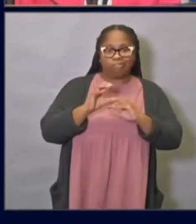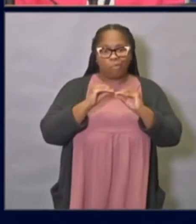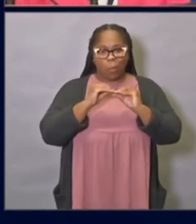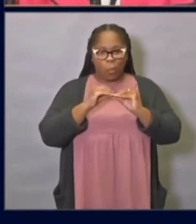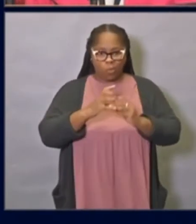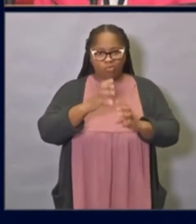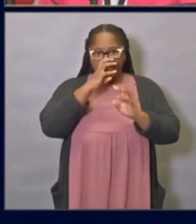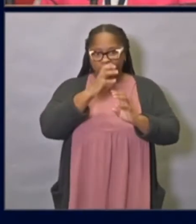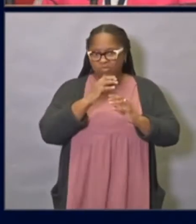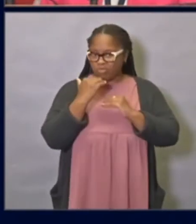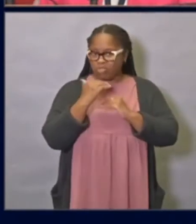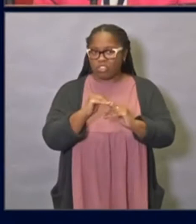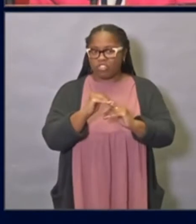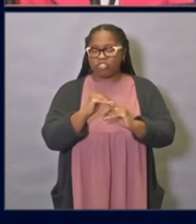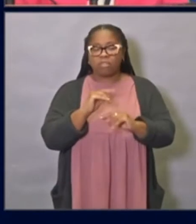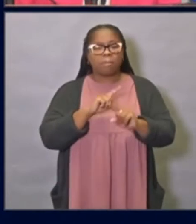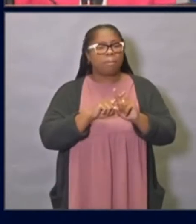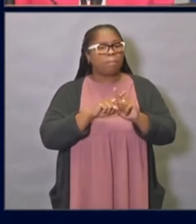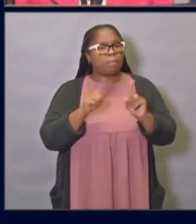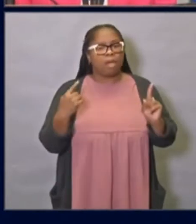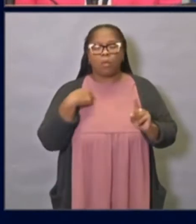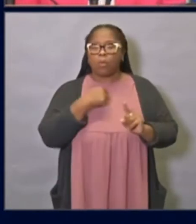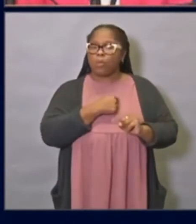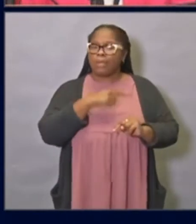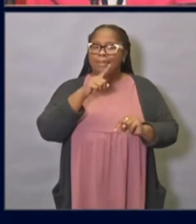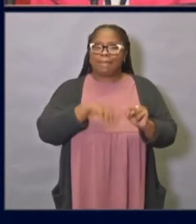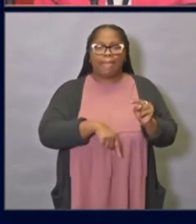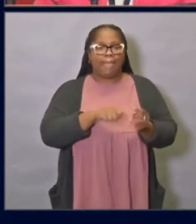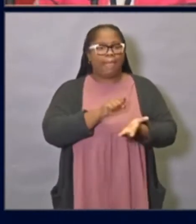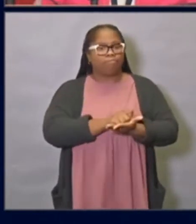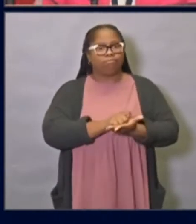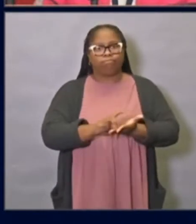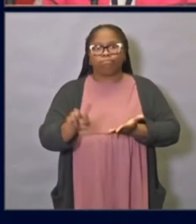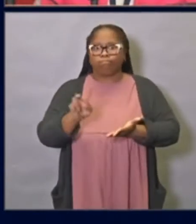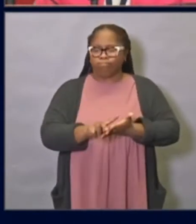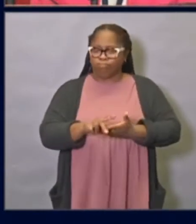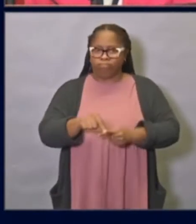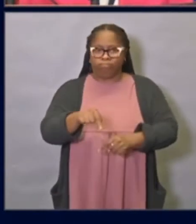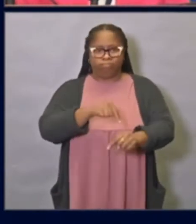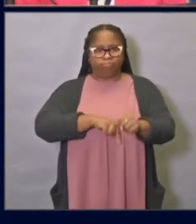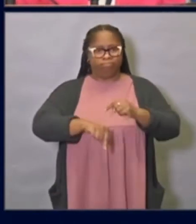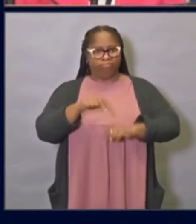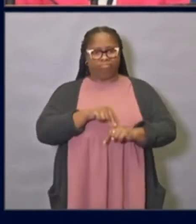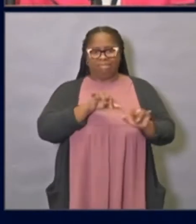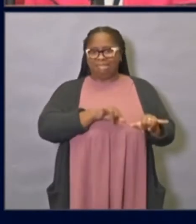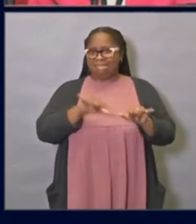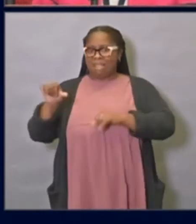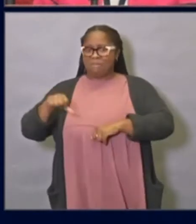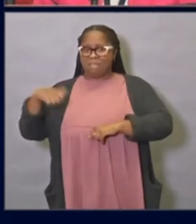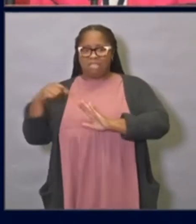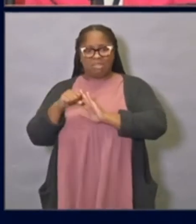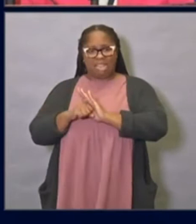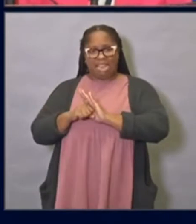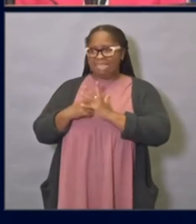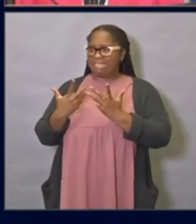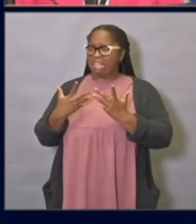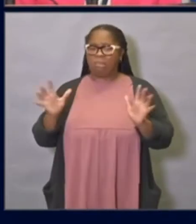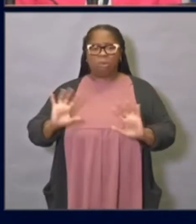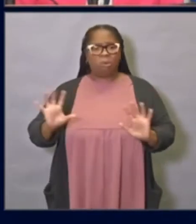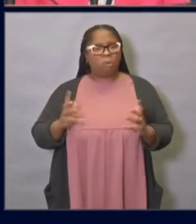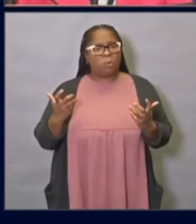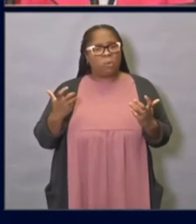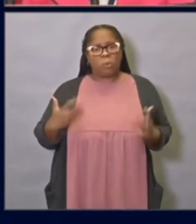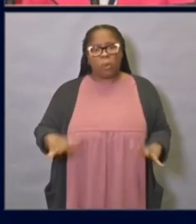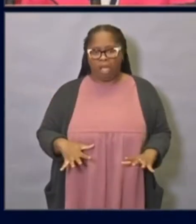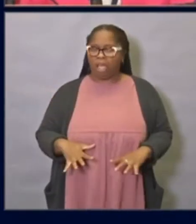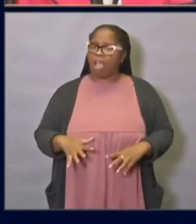we cannot be in the same place or space where other states have headed. We cannot jeopardize our